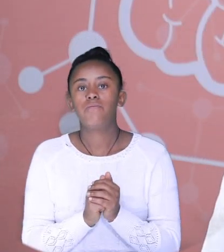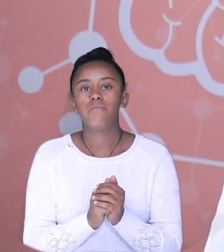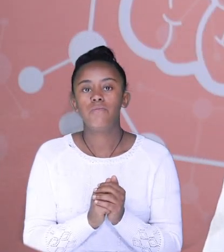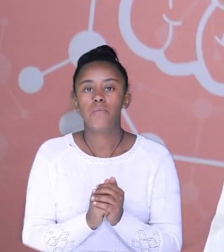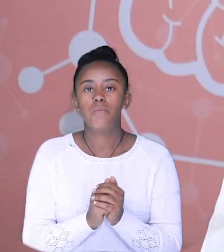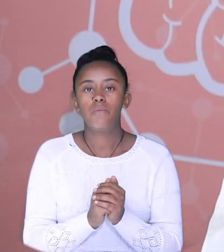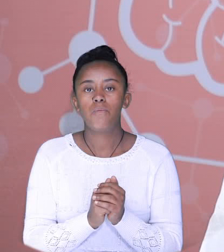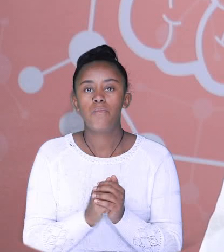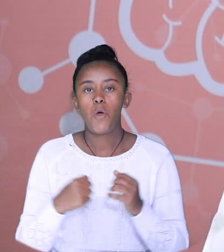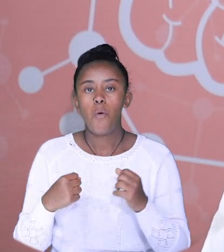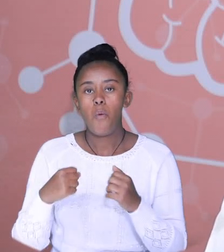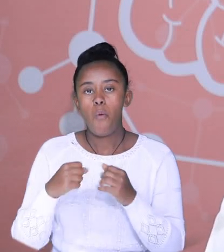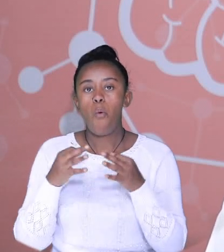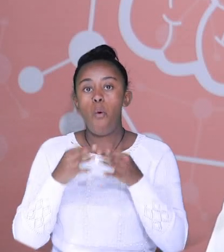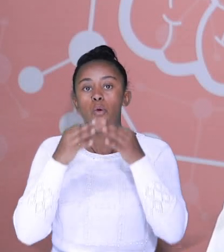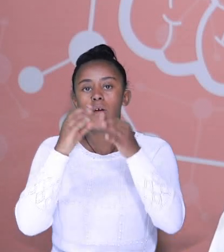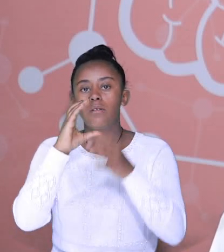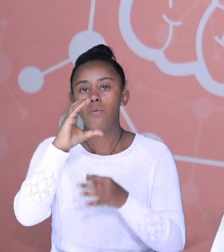conductors.